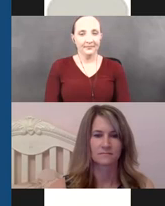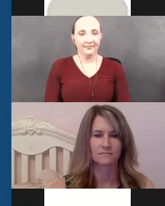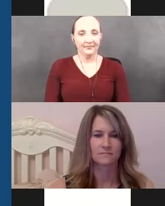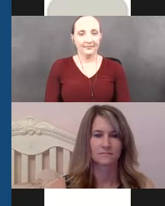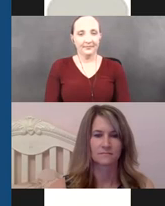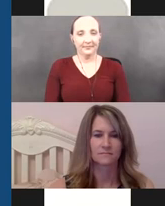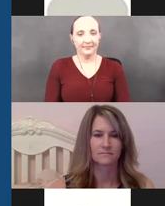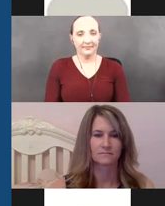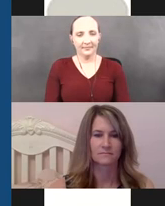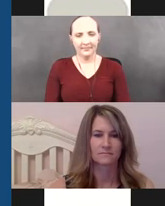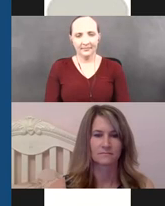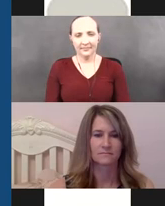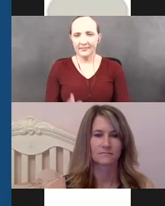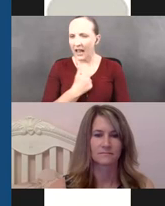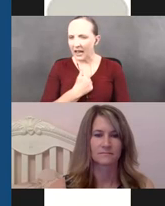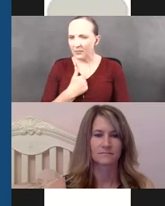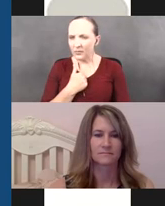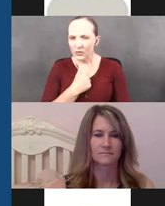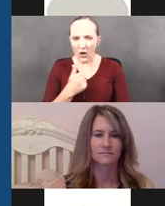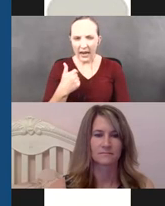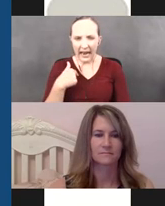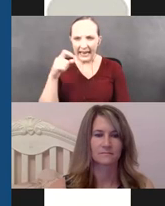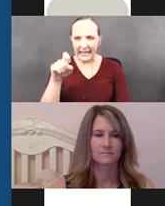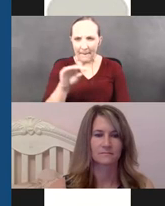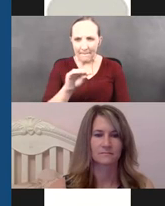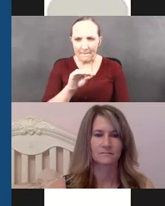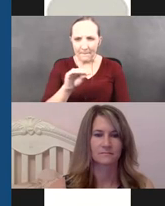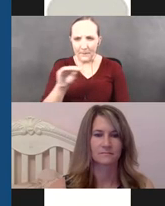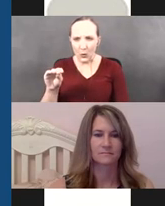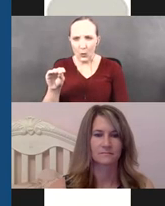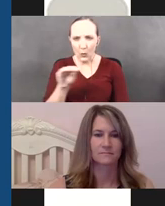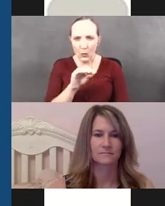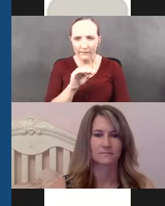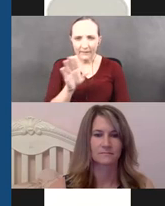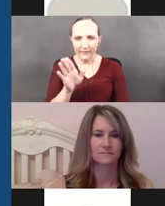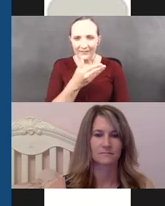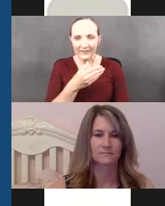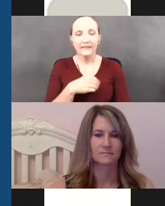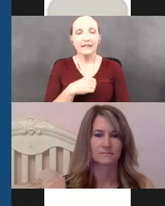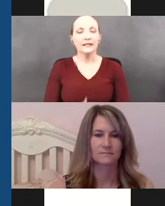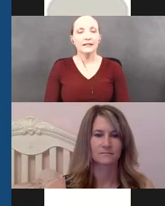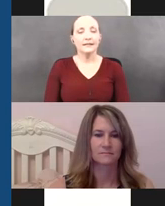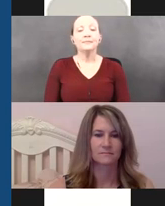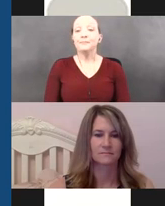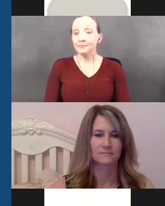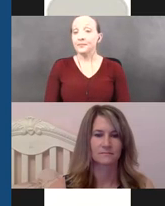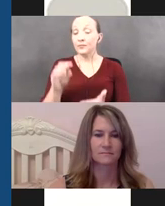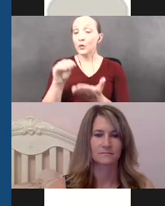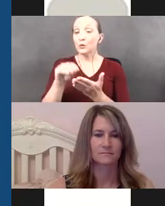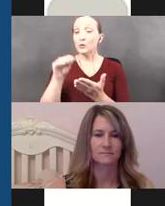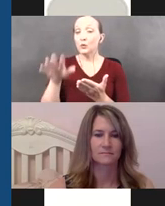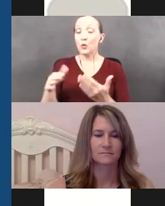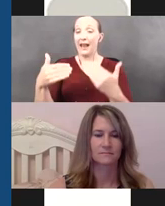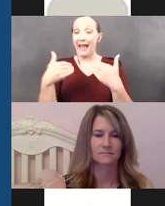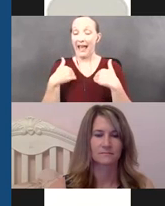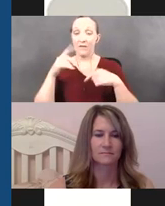I'm sorry, I am going Disculpen, to move this tengo out of que the way. mover esto. So students have a